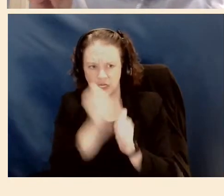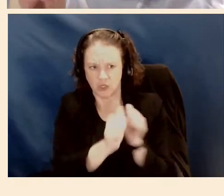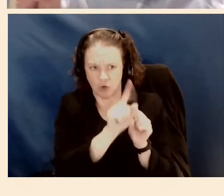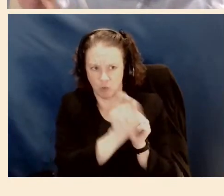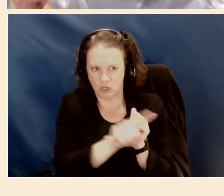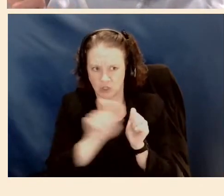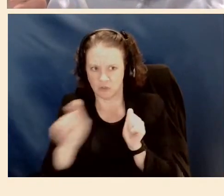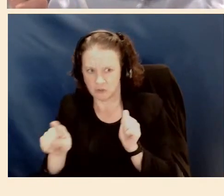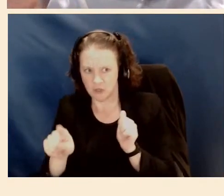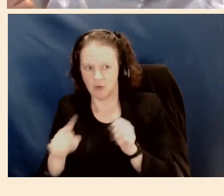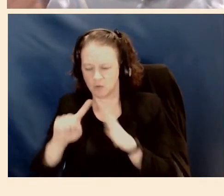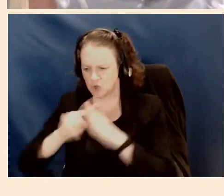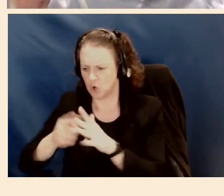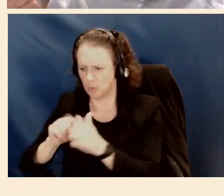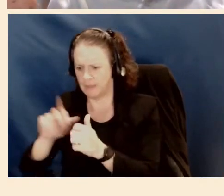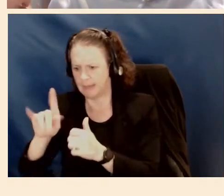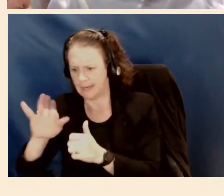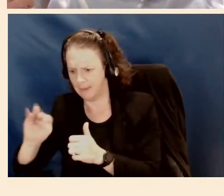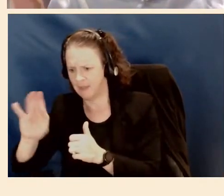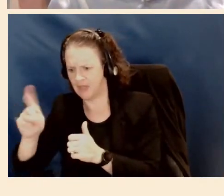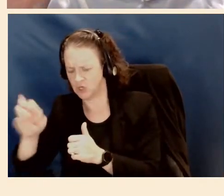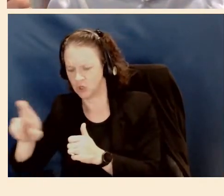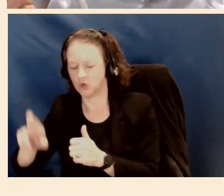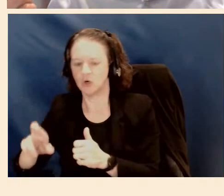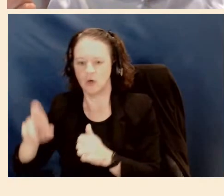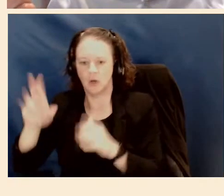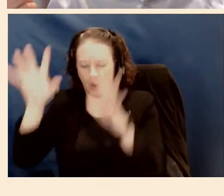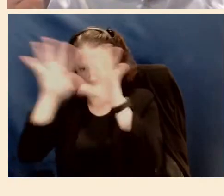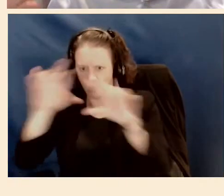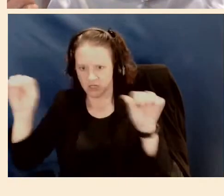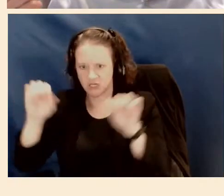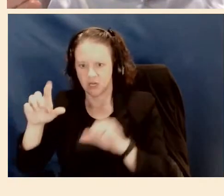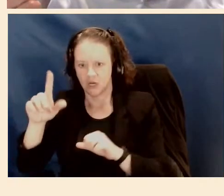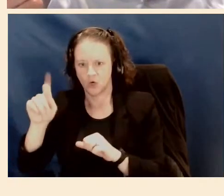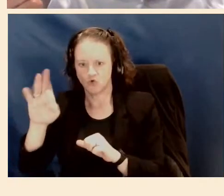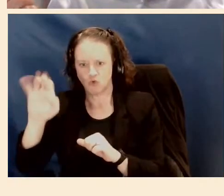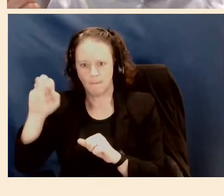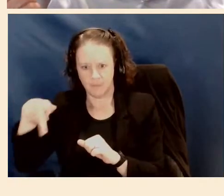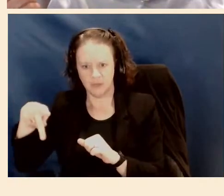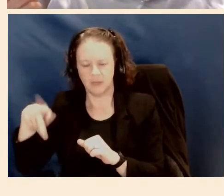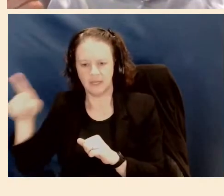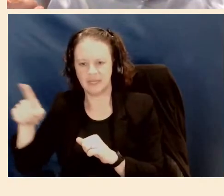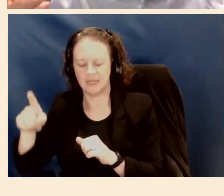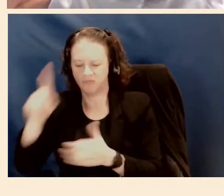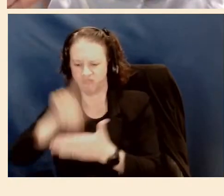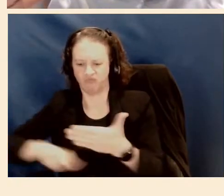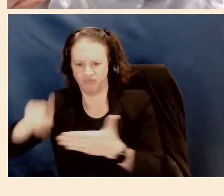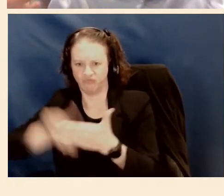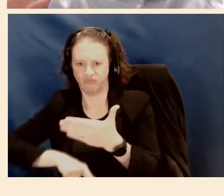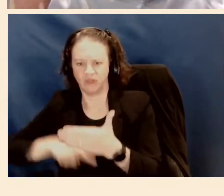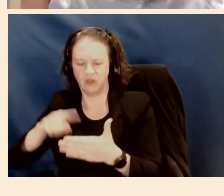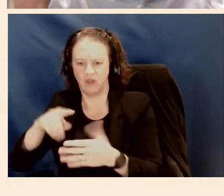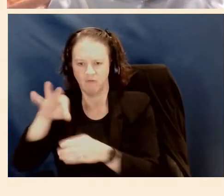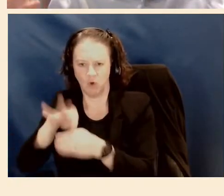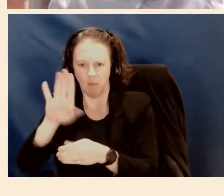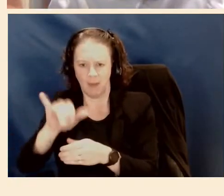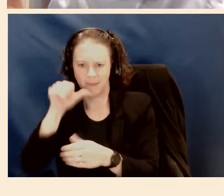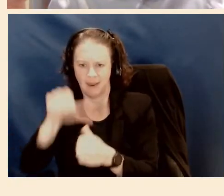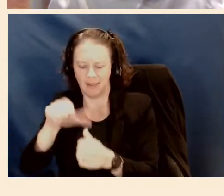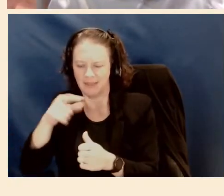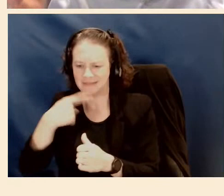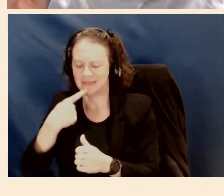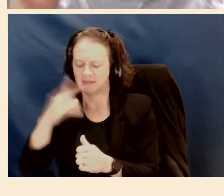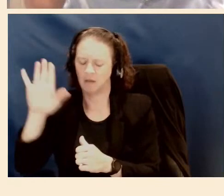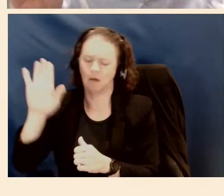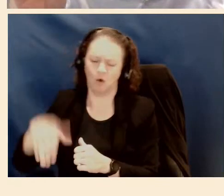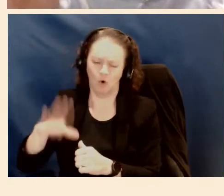you. President Trump, a fellow Republican, regularly attacks vote by mail and suggests that systems like Oregon's are rife with